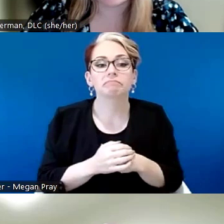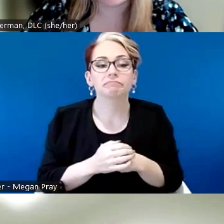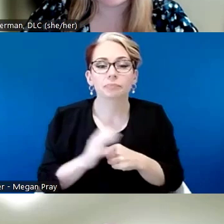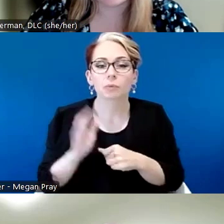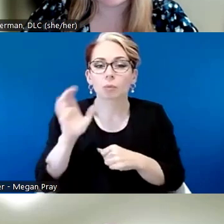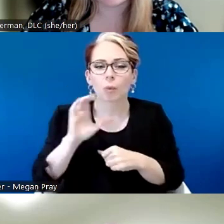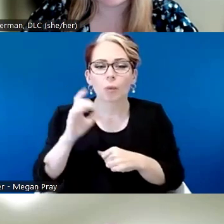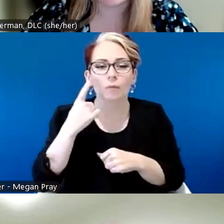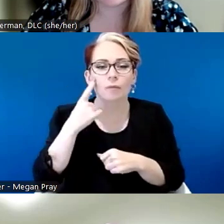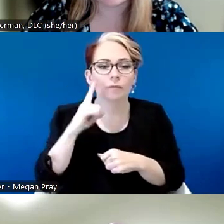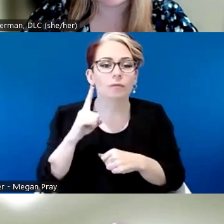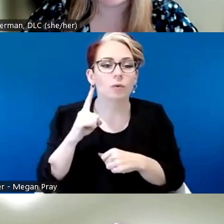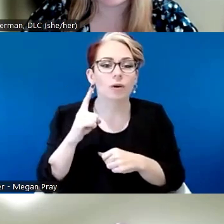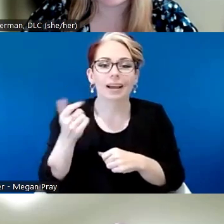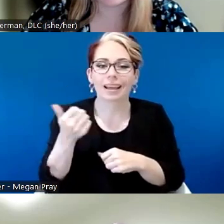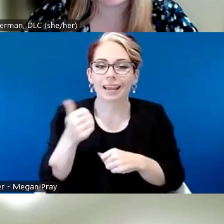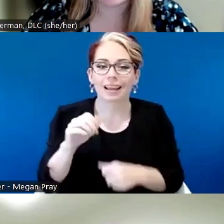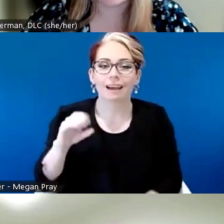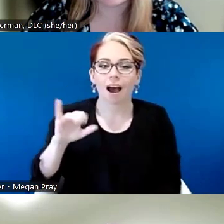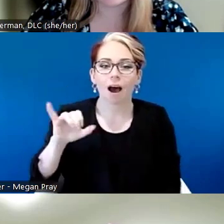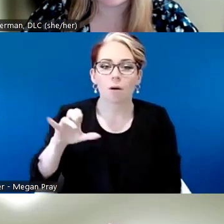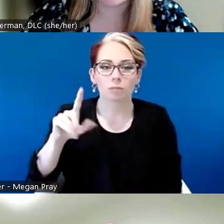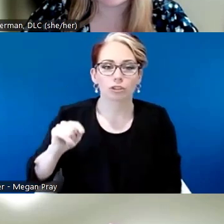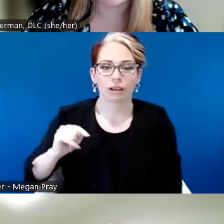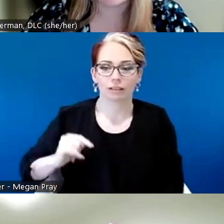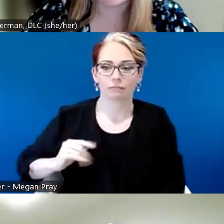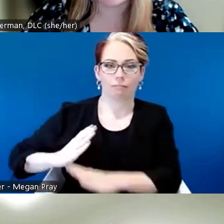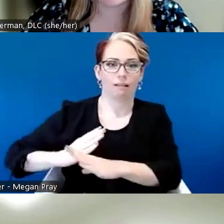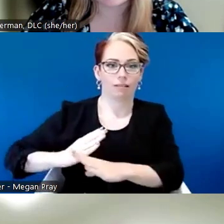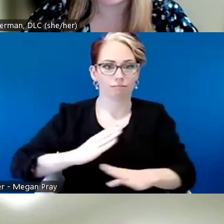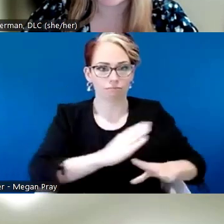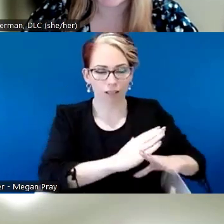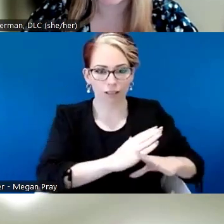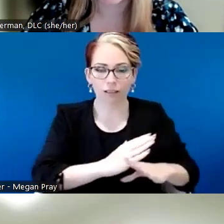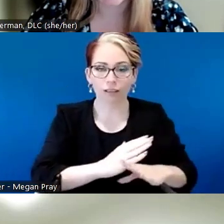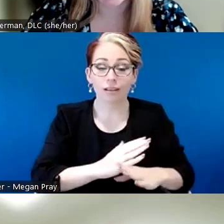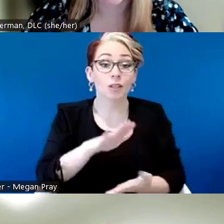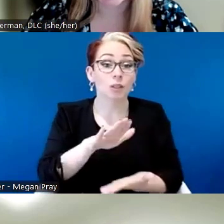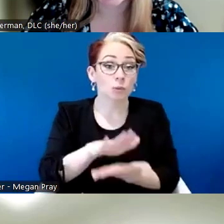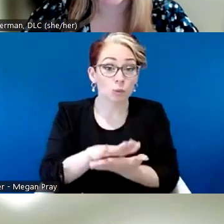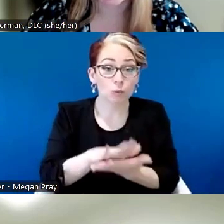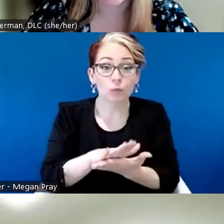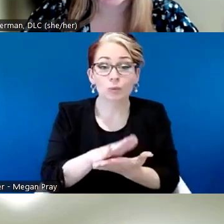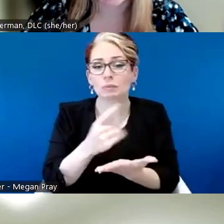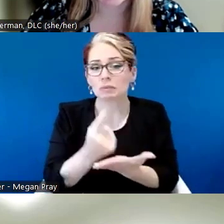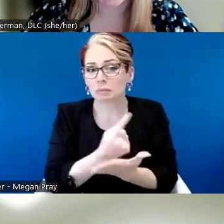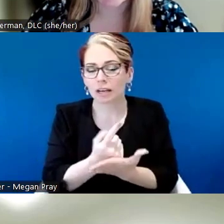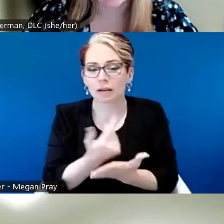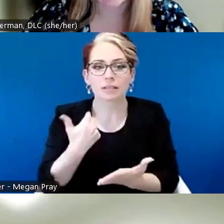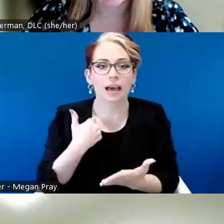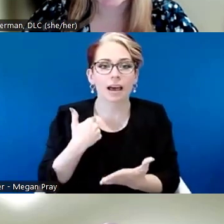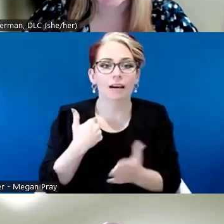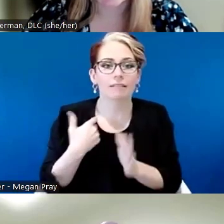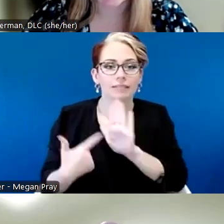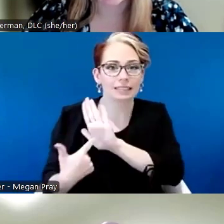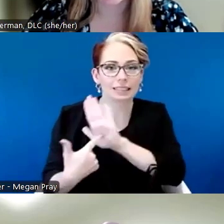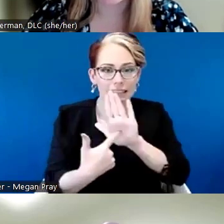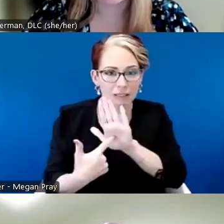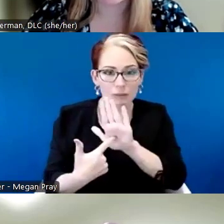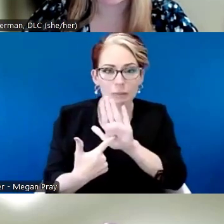objects, especially if your polling place is in a school. Oftentimes there are display cases or stairways